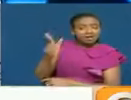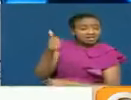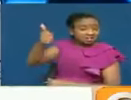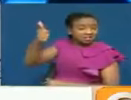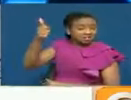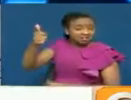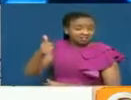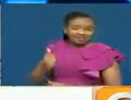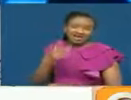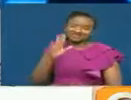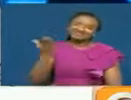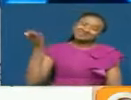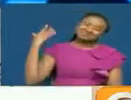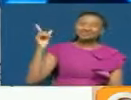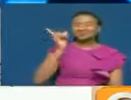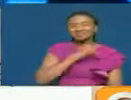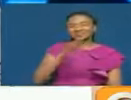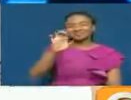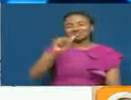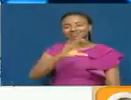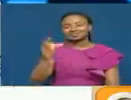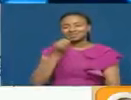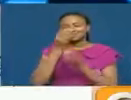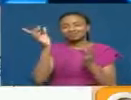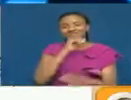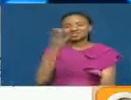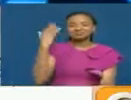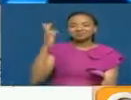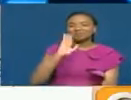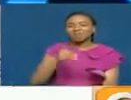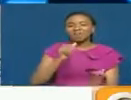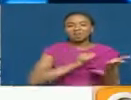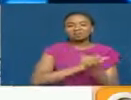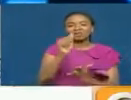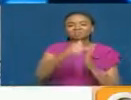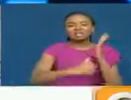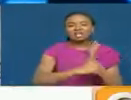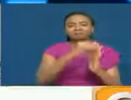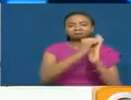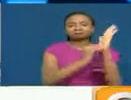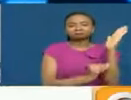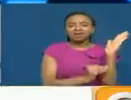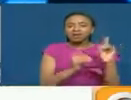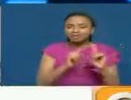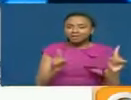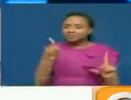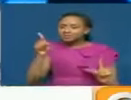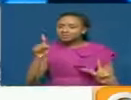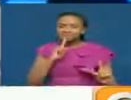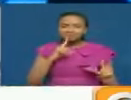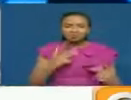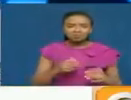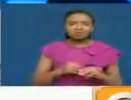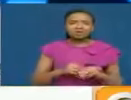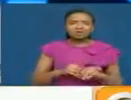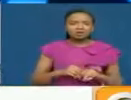EACC had said this before, many times in fact. What bothered me, however, was the cry by Wabukala that they